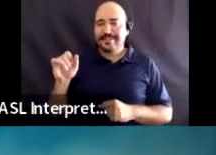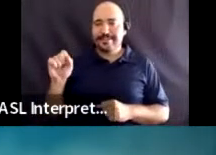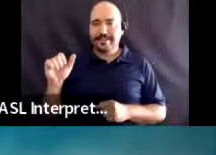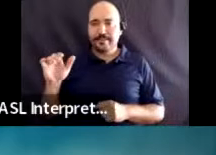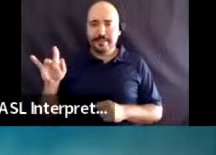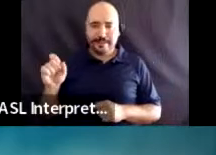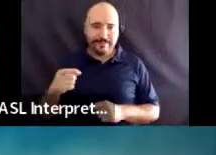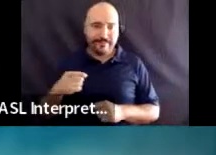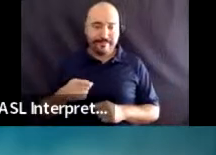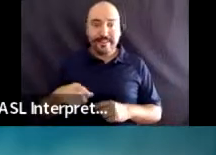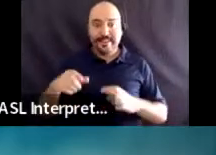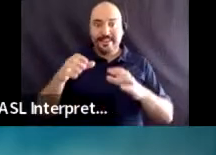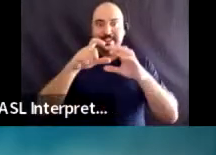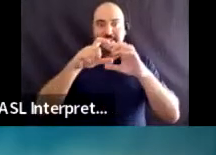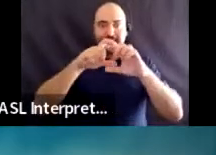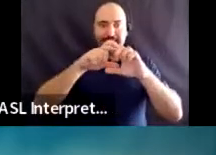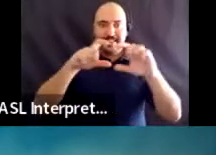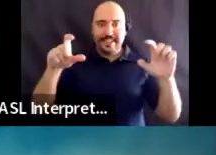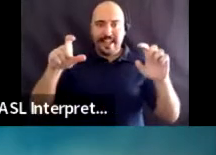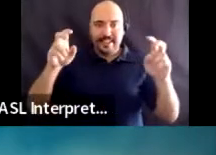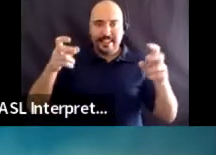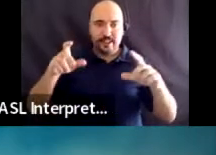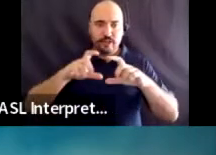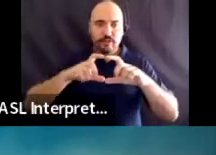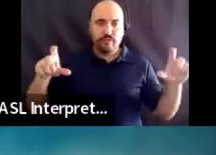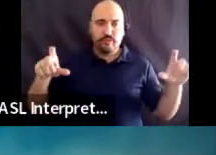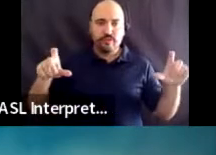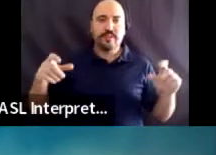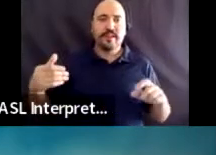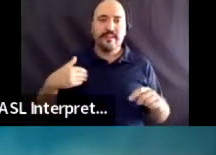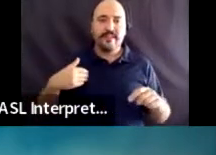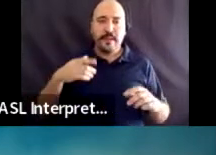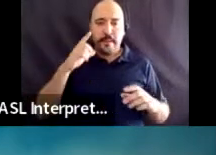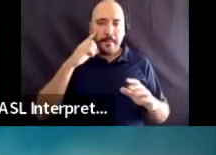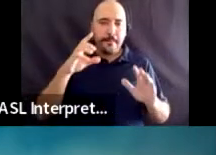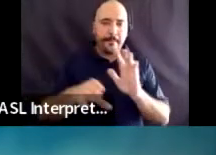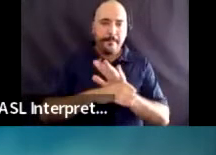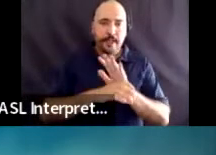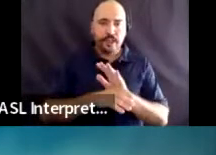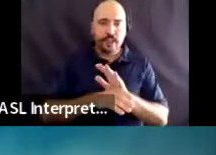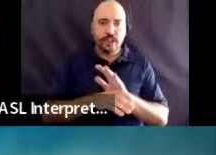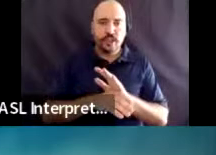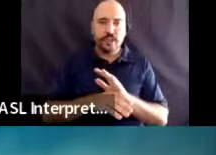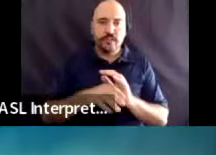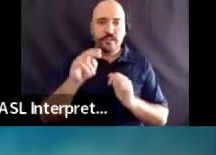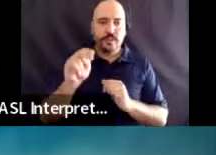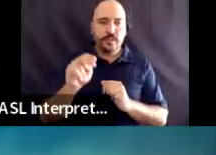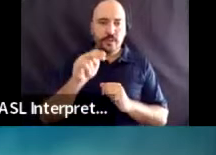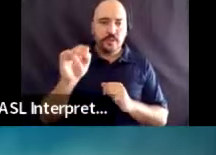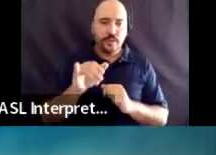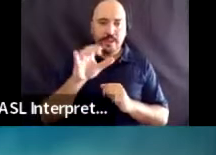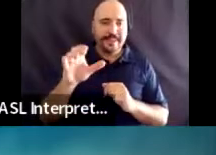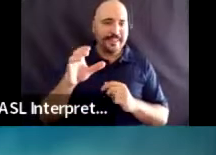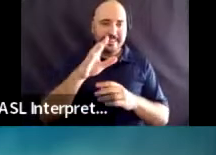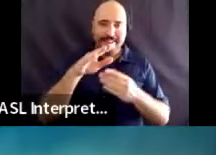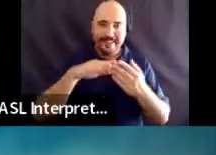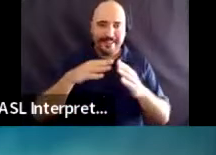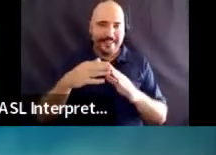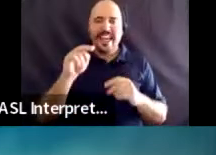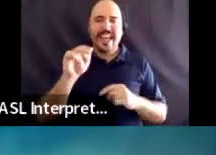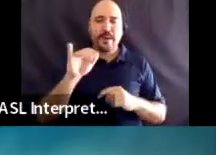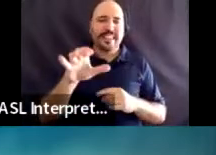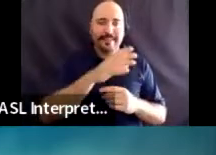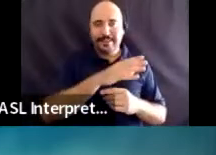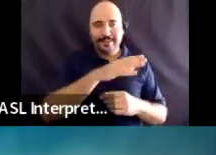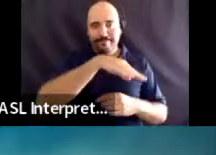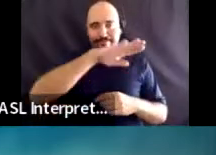nyc.gov/disabilities. On the titled screens, there is a picture of the New York City skyline, and on